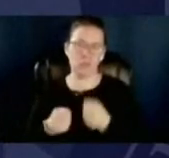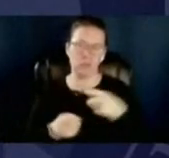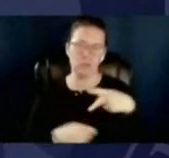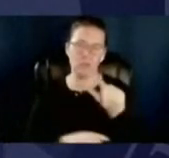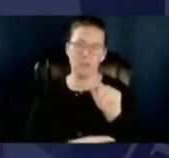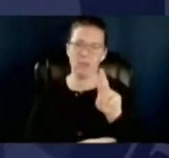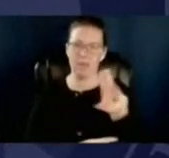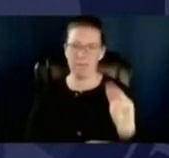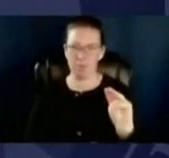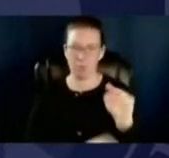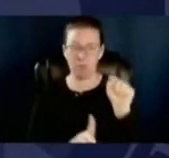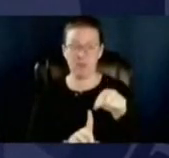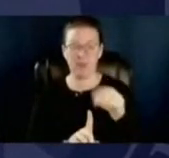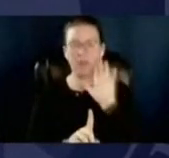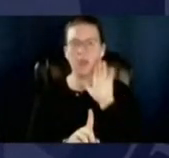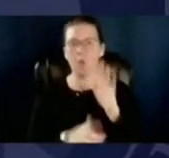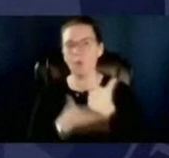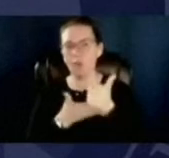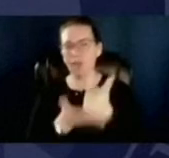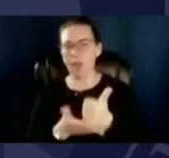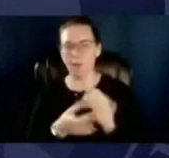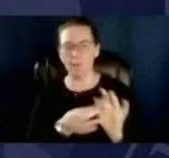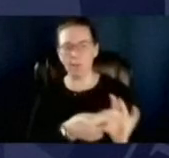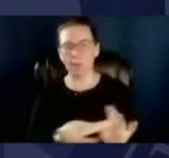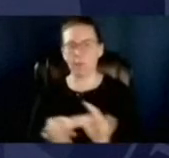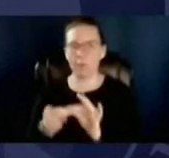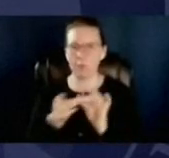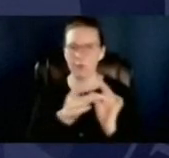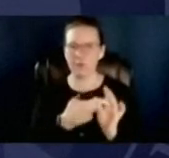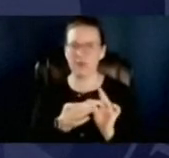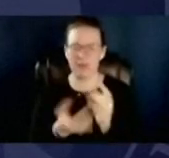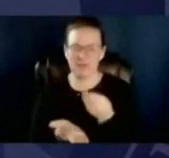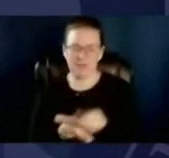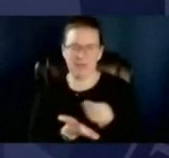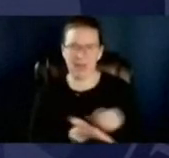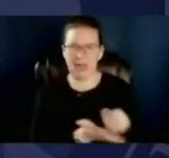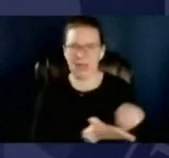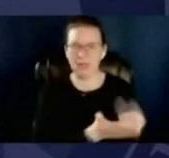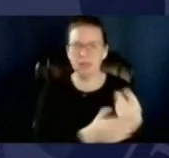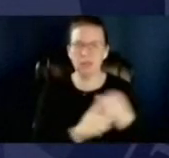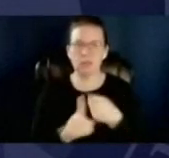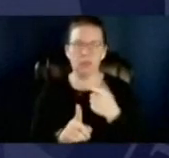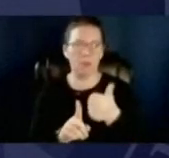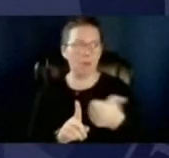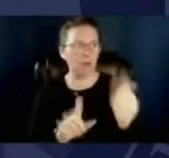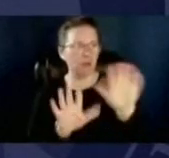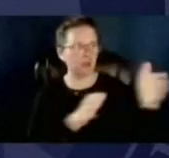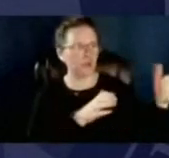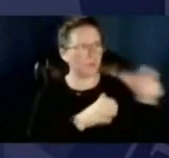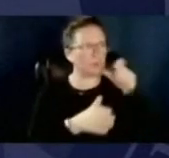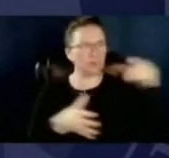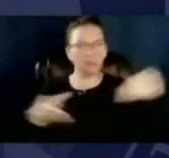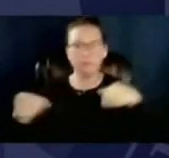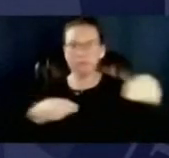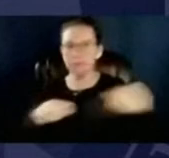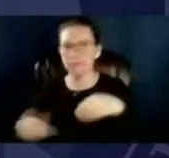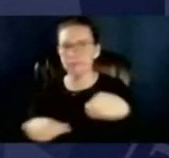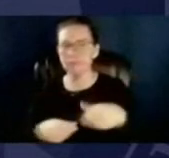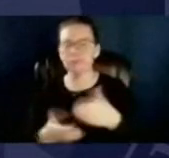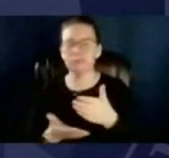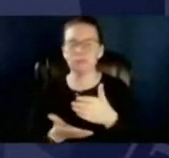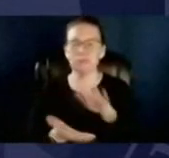coordinate financing of all of the different parties that will be contributing